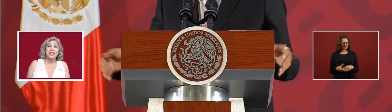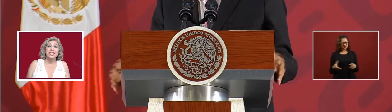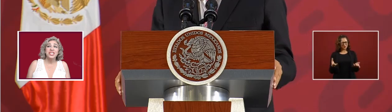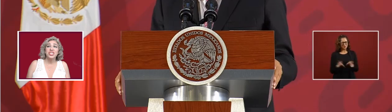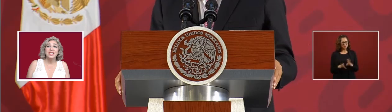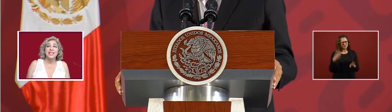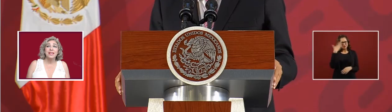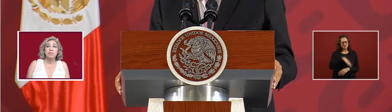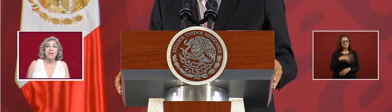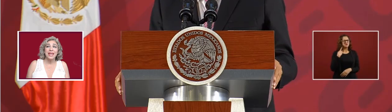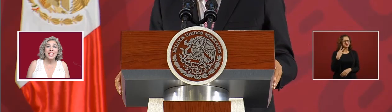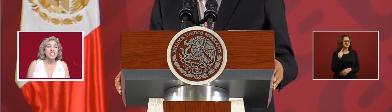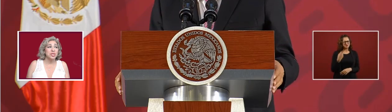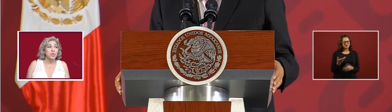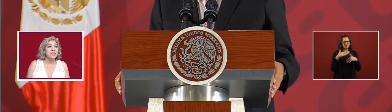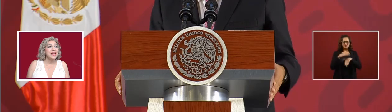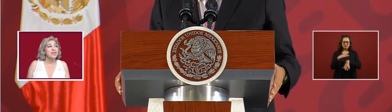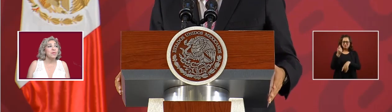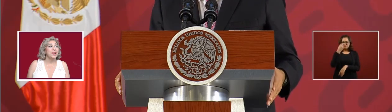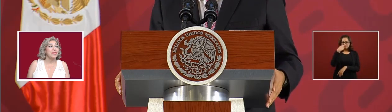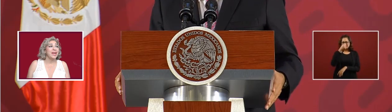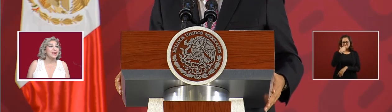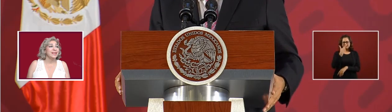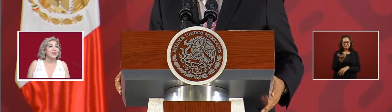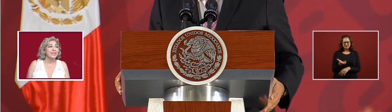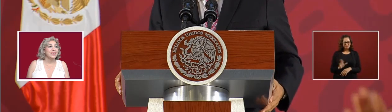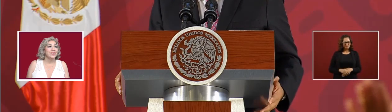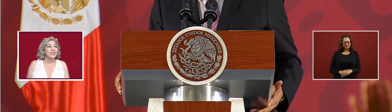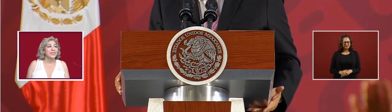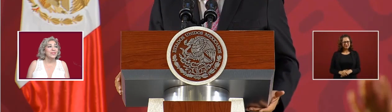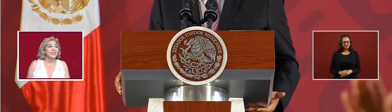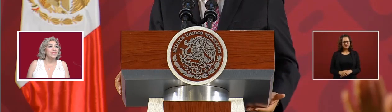politicians selling medications what do they know about that